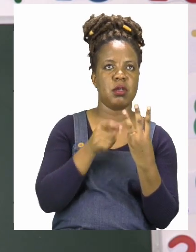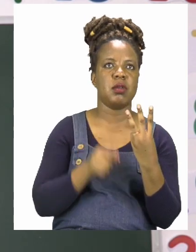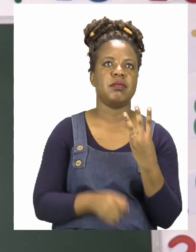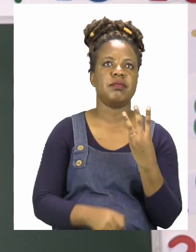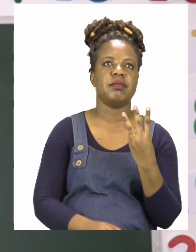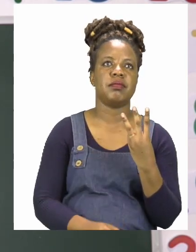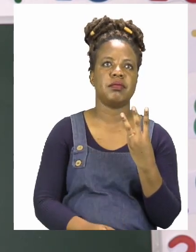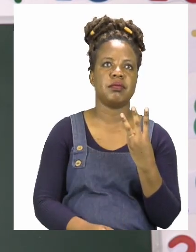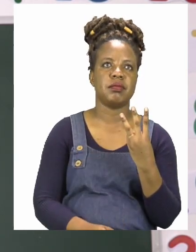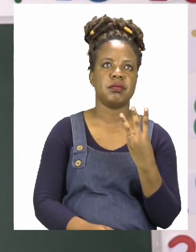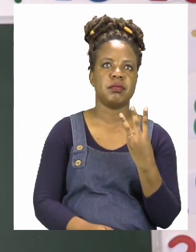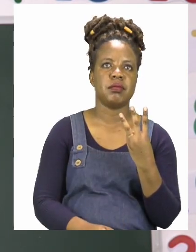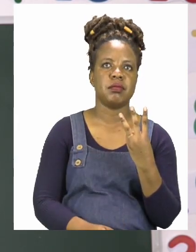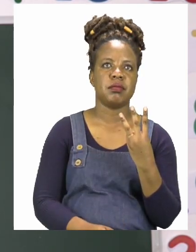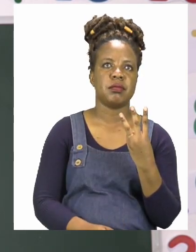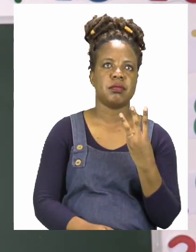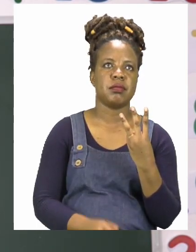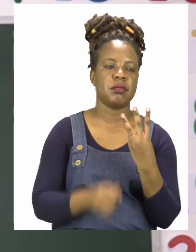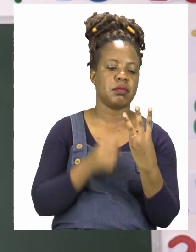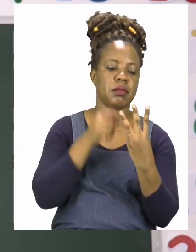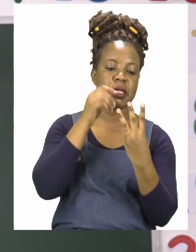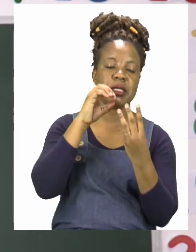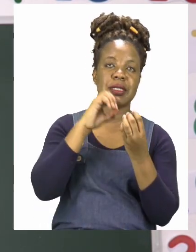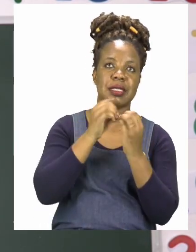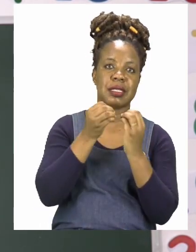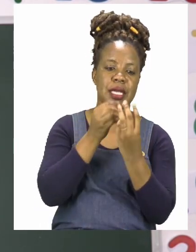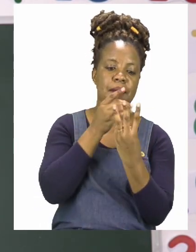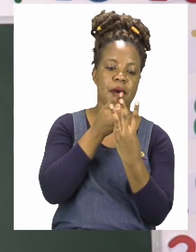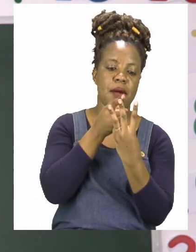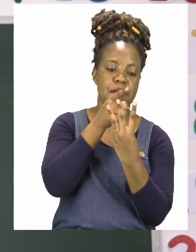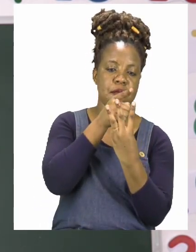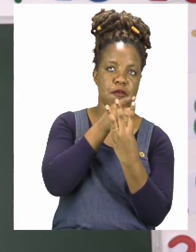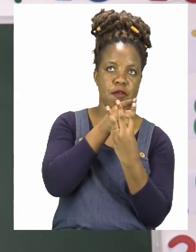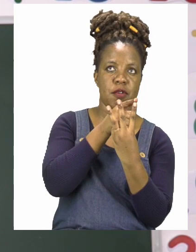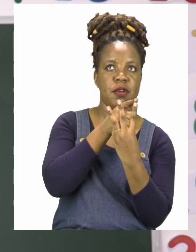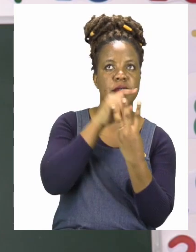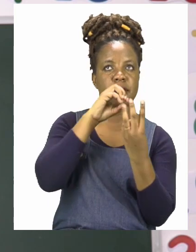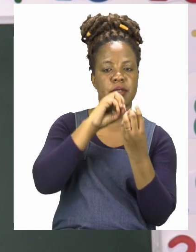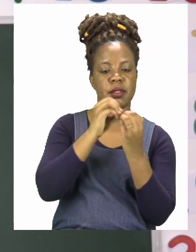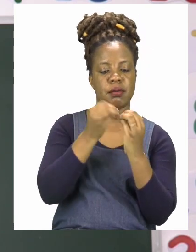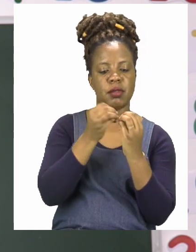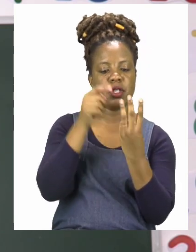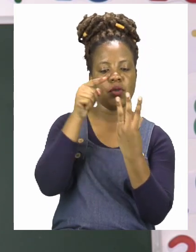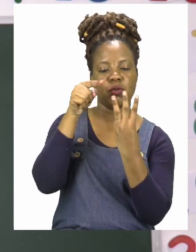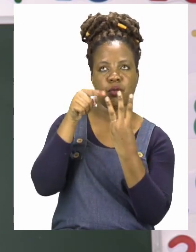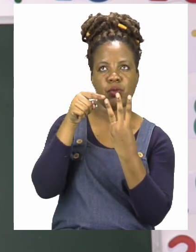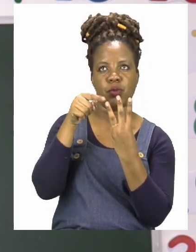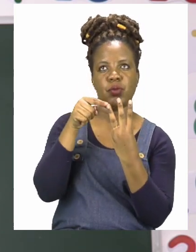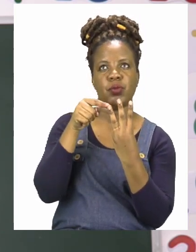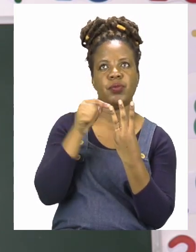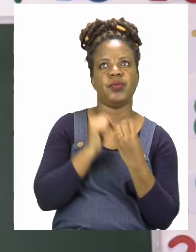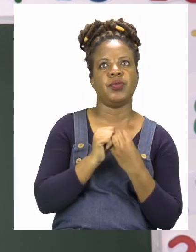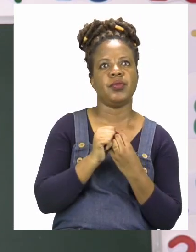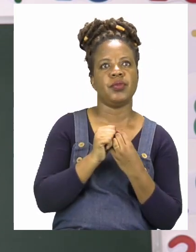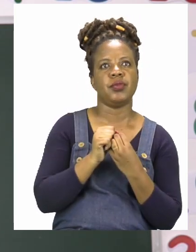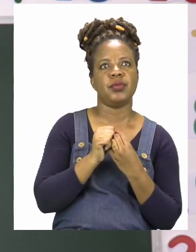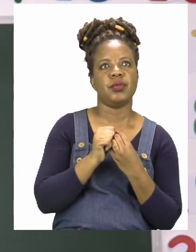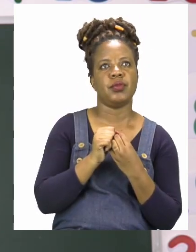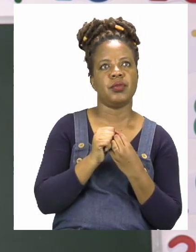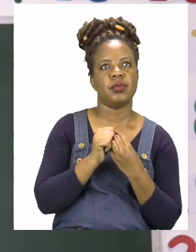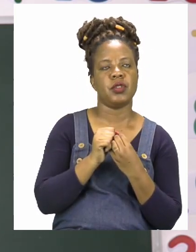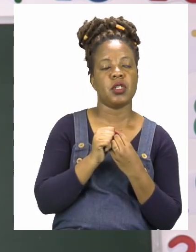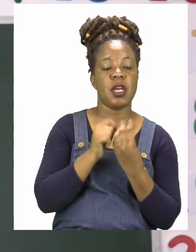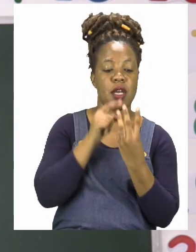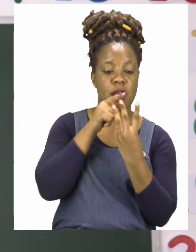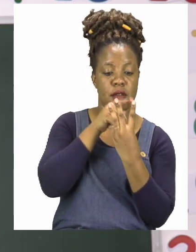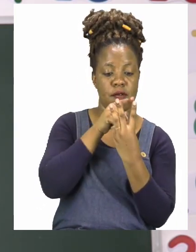we want to find the number before 37, which means we are counting going